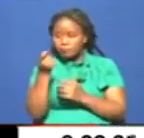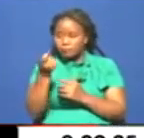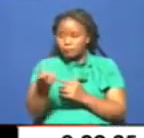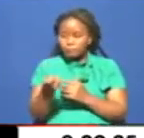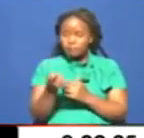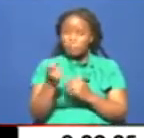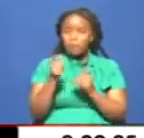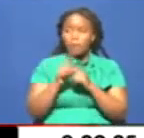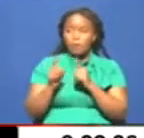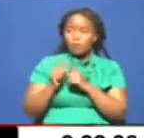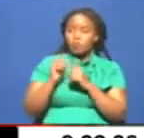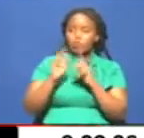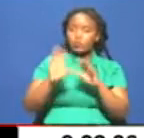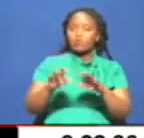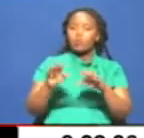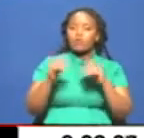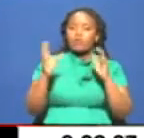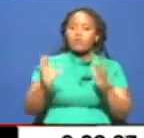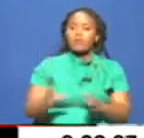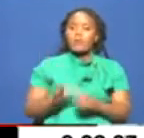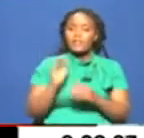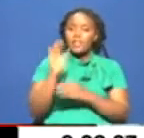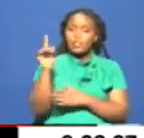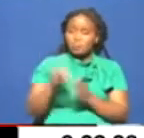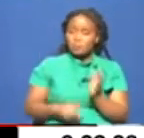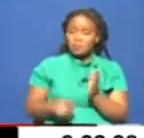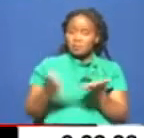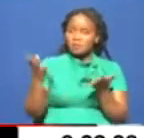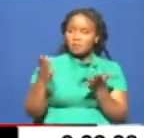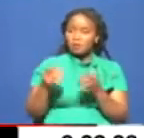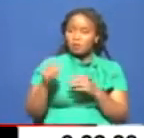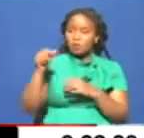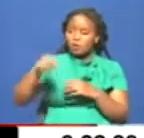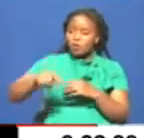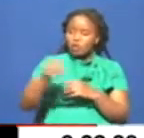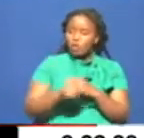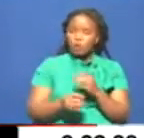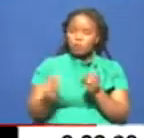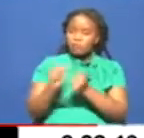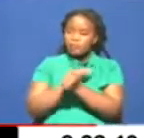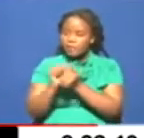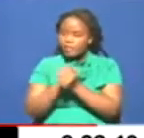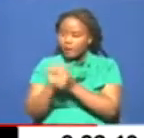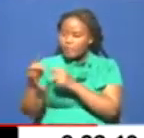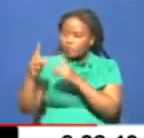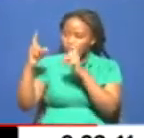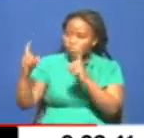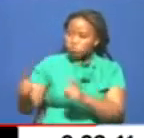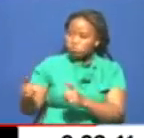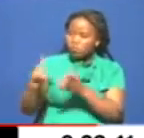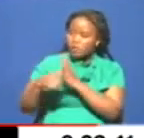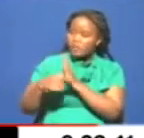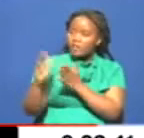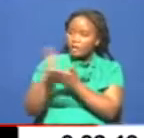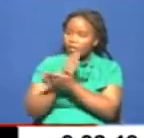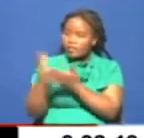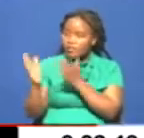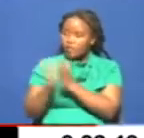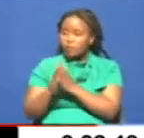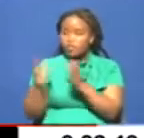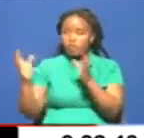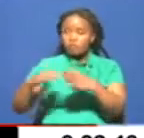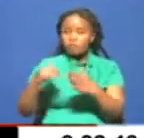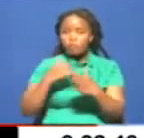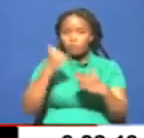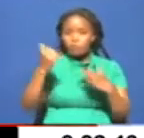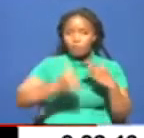model, farmers are required to take images of crops damaged and share them with their insurers. The Kenya Agriculture and Livestock